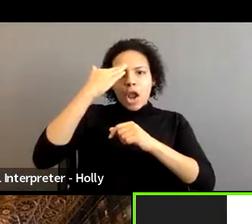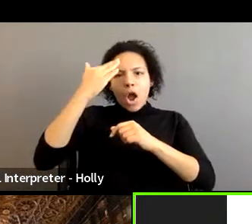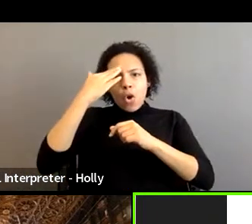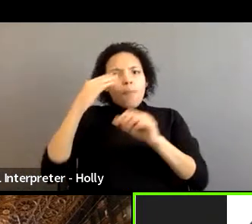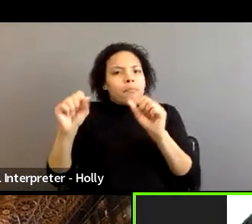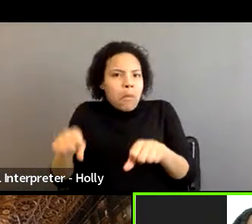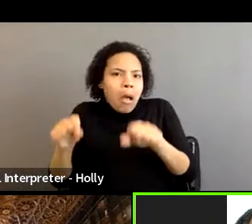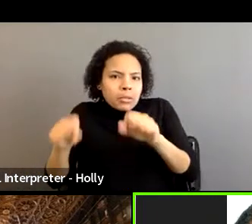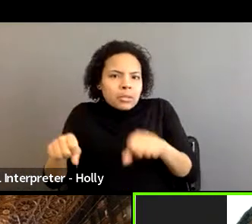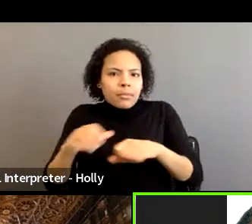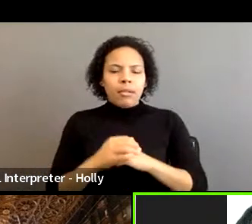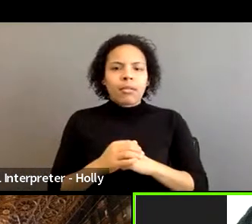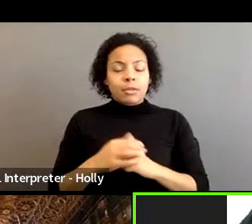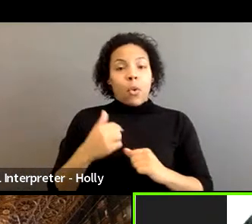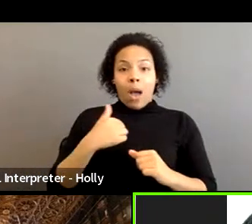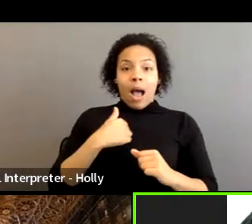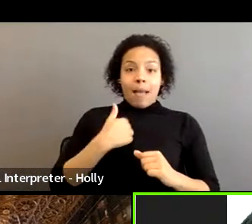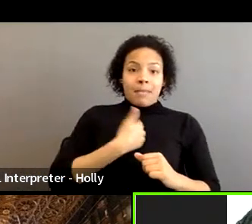hands-on, and